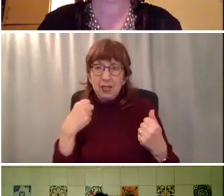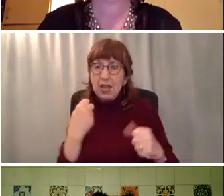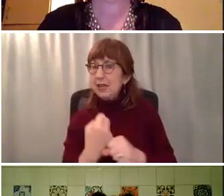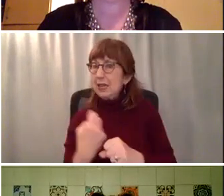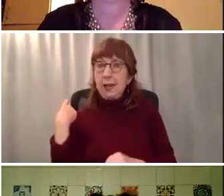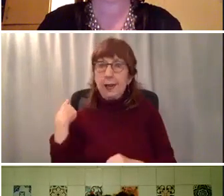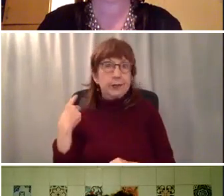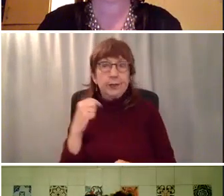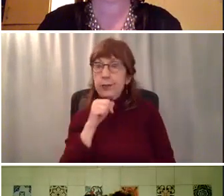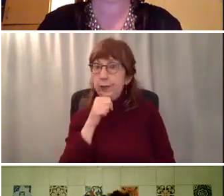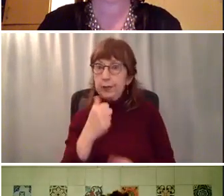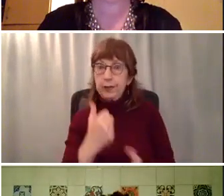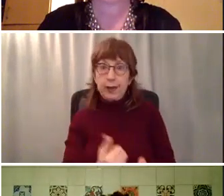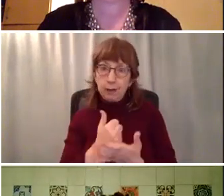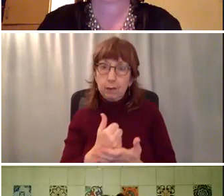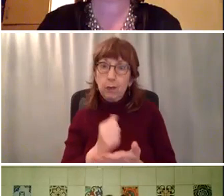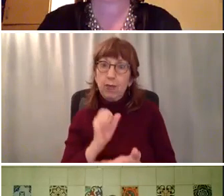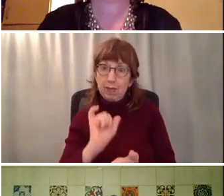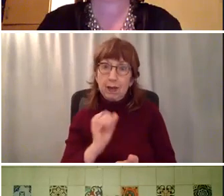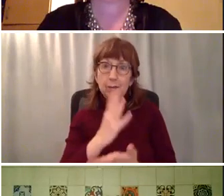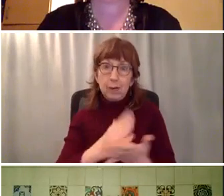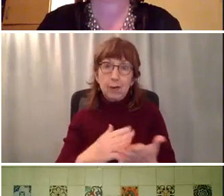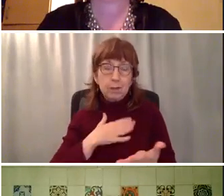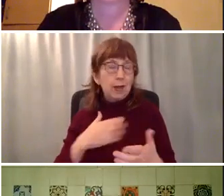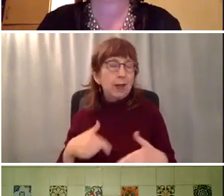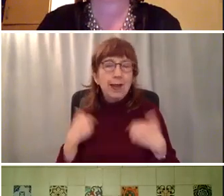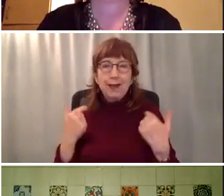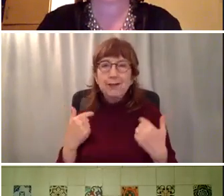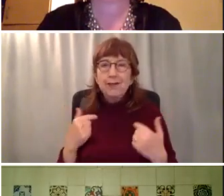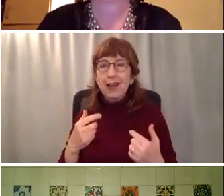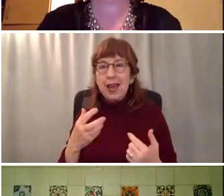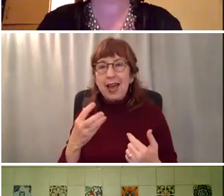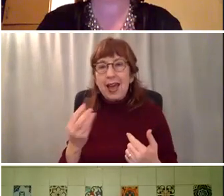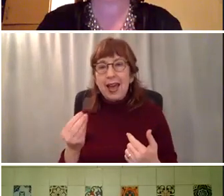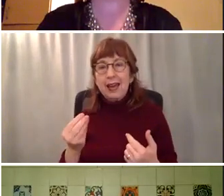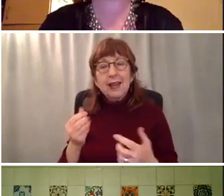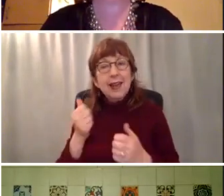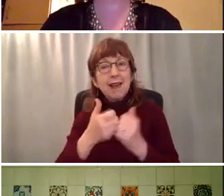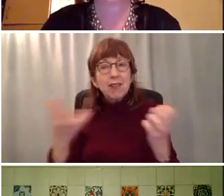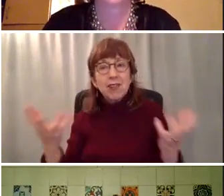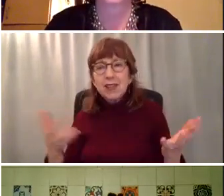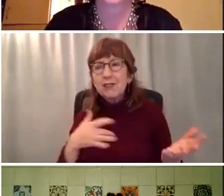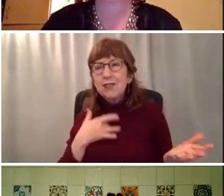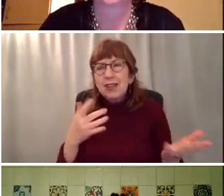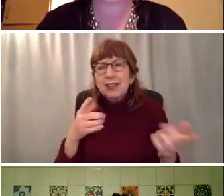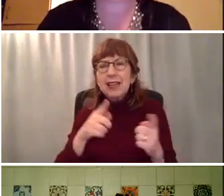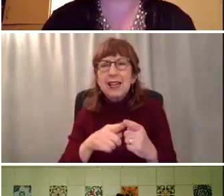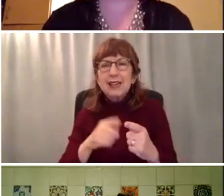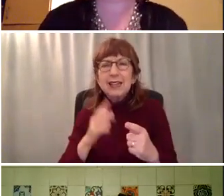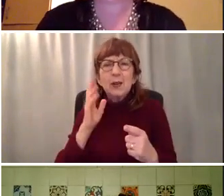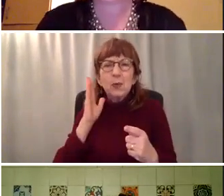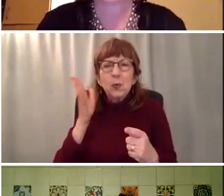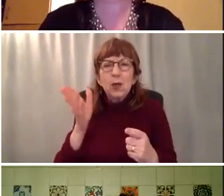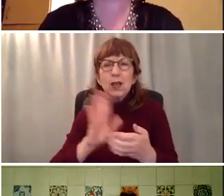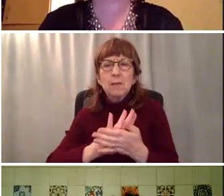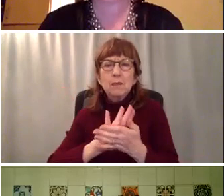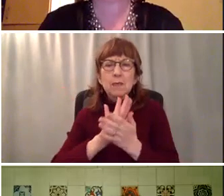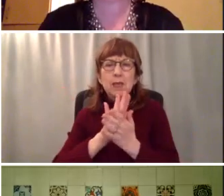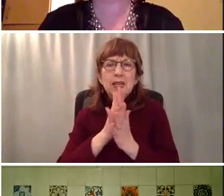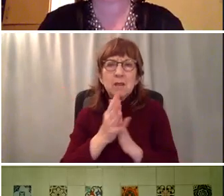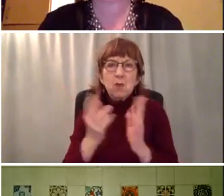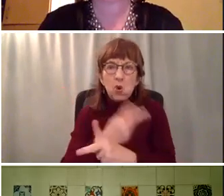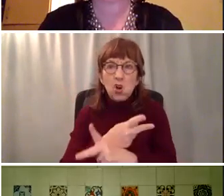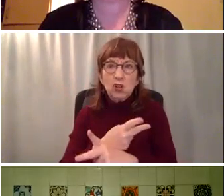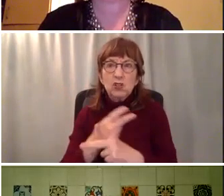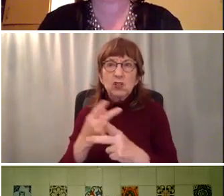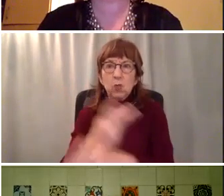help with that aspect in my life. And everything just felt like it'll become worse, that there is